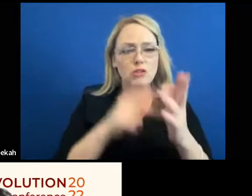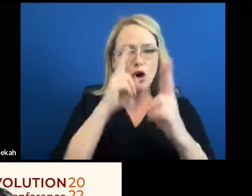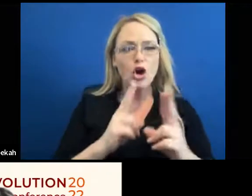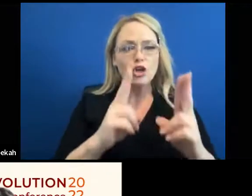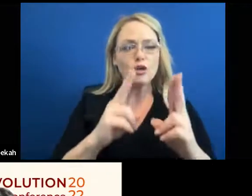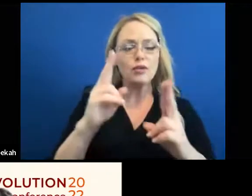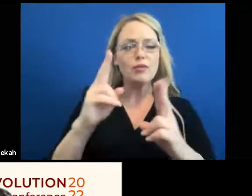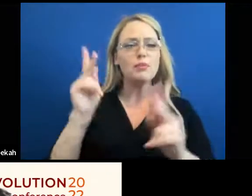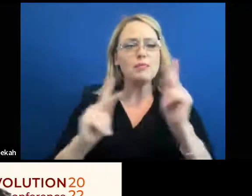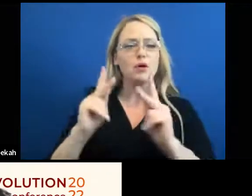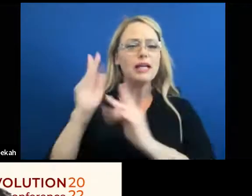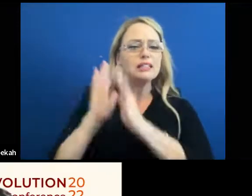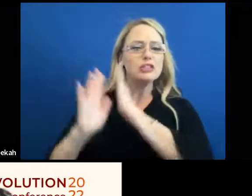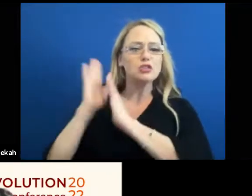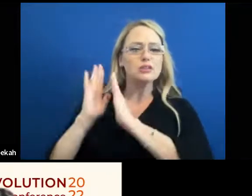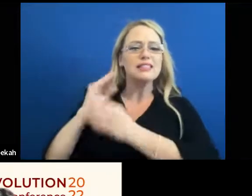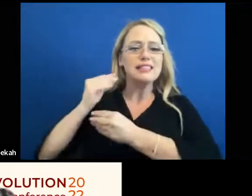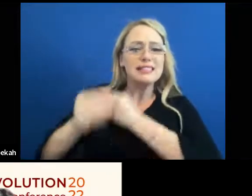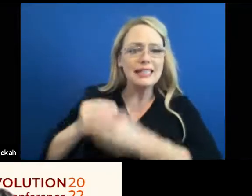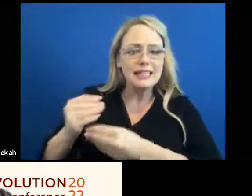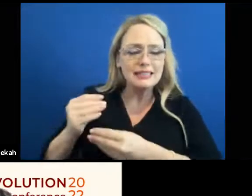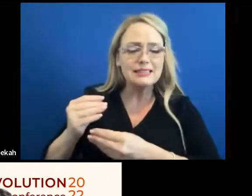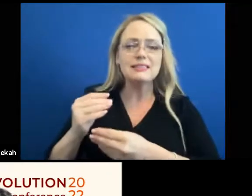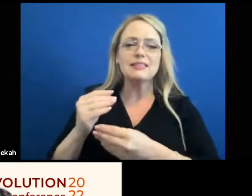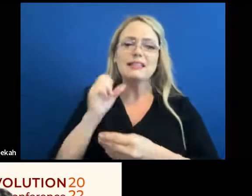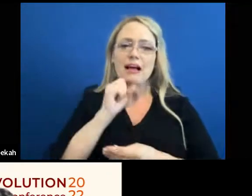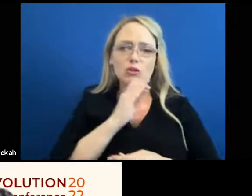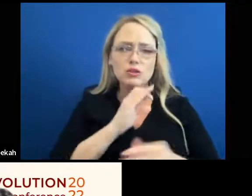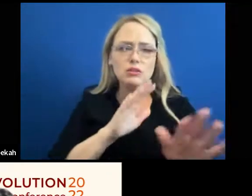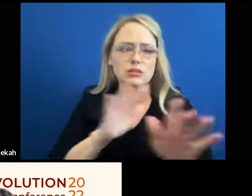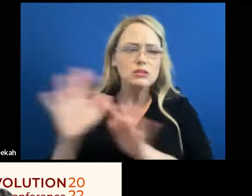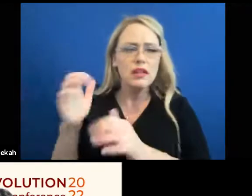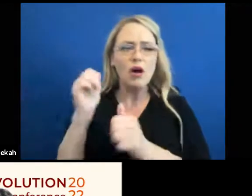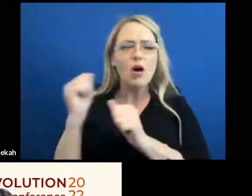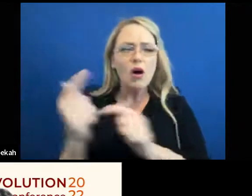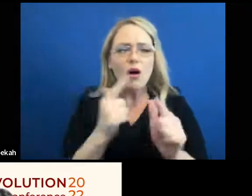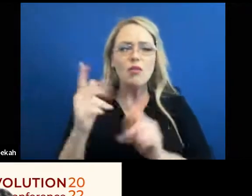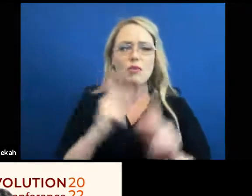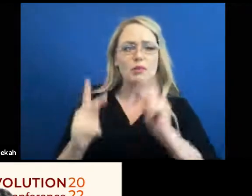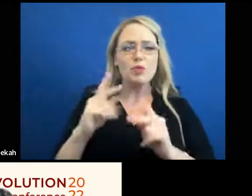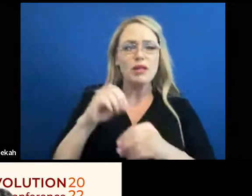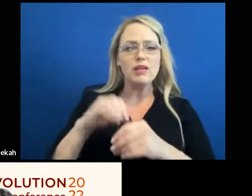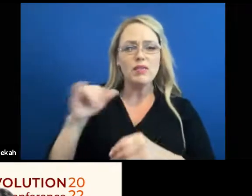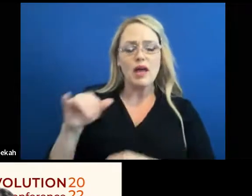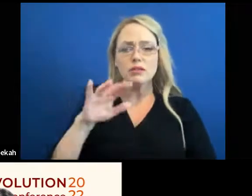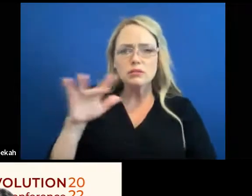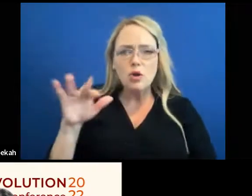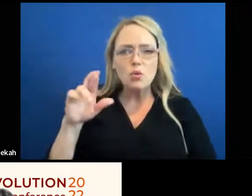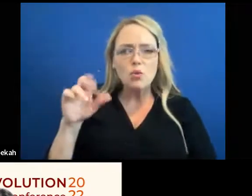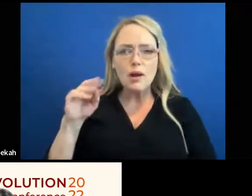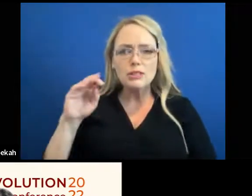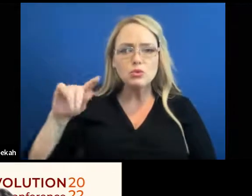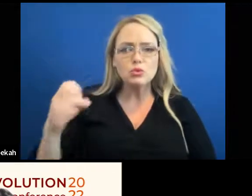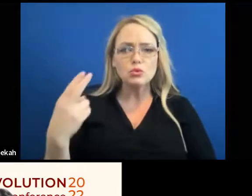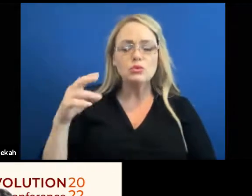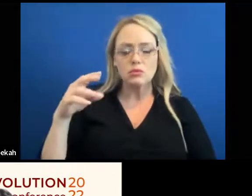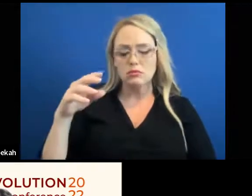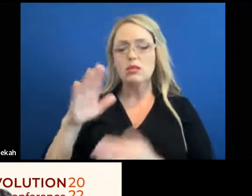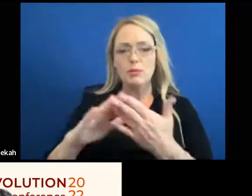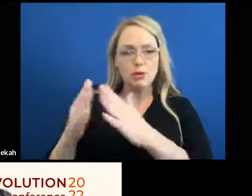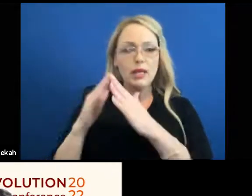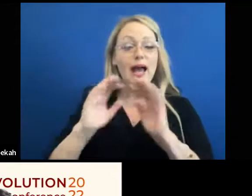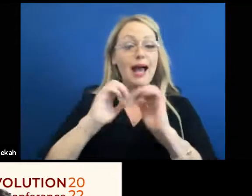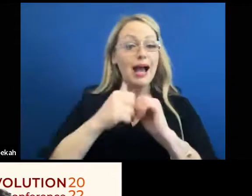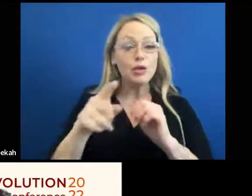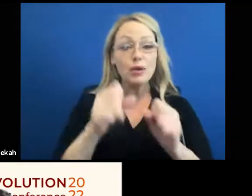descendants, elders, and all other members of the Ramaytush Ohlone community. One way you can do this is by supporting